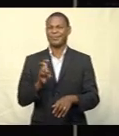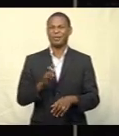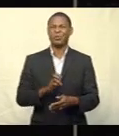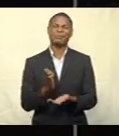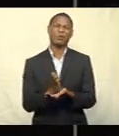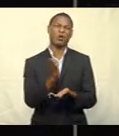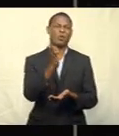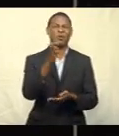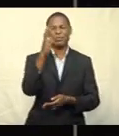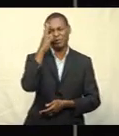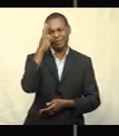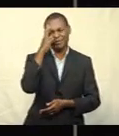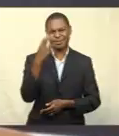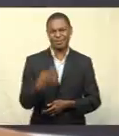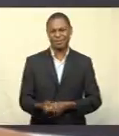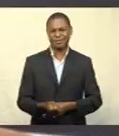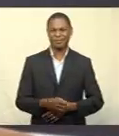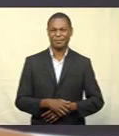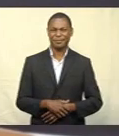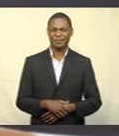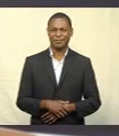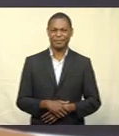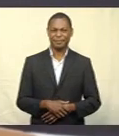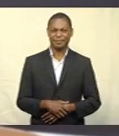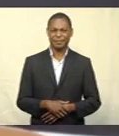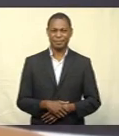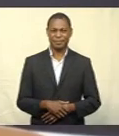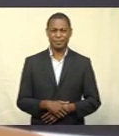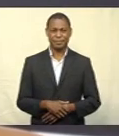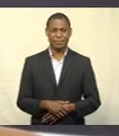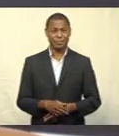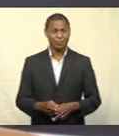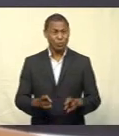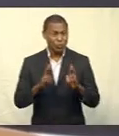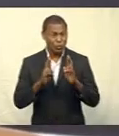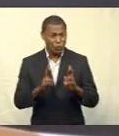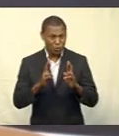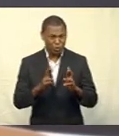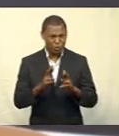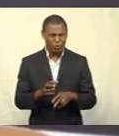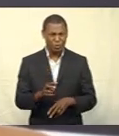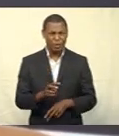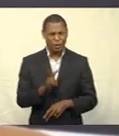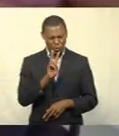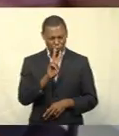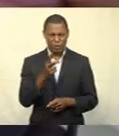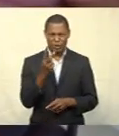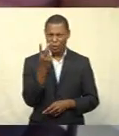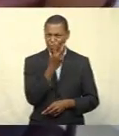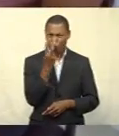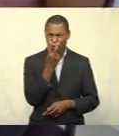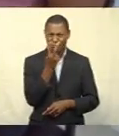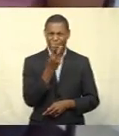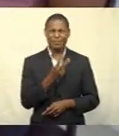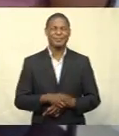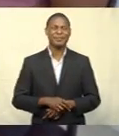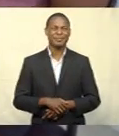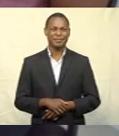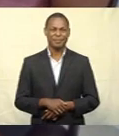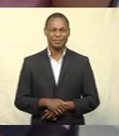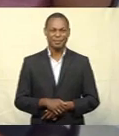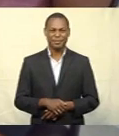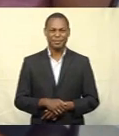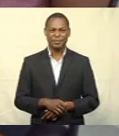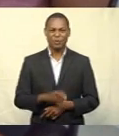reasons. Jeshulal reports. I wish to see with my both eyes. To see the beauty of the world is a dream for